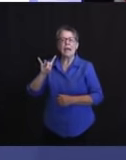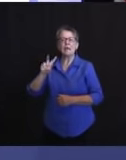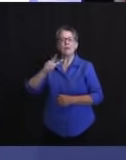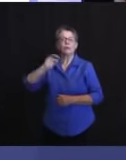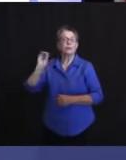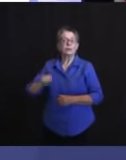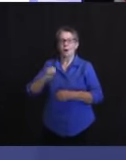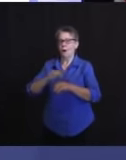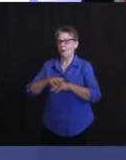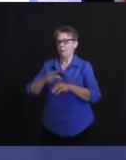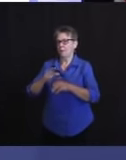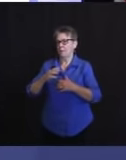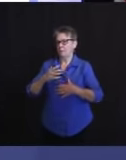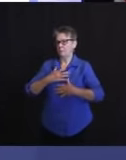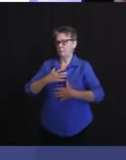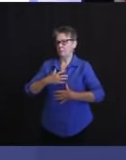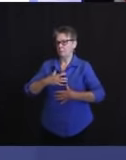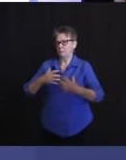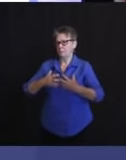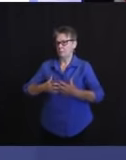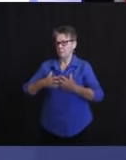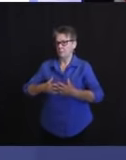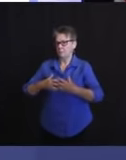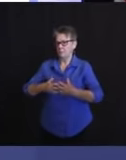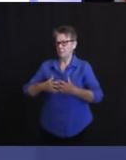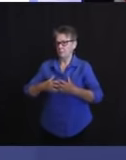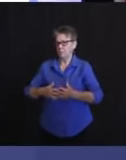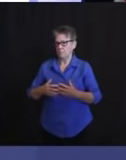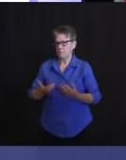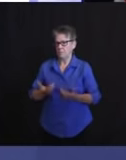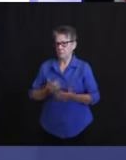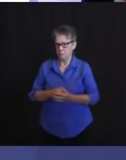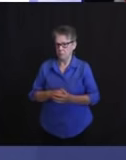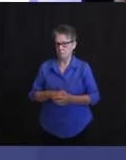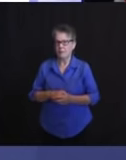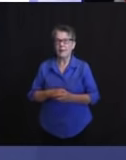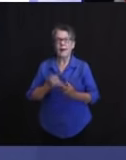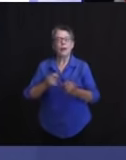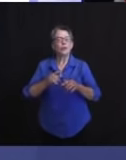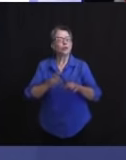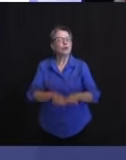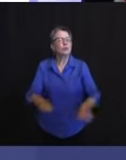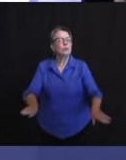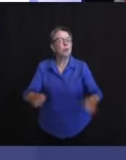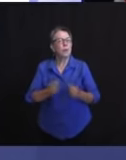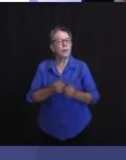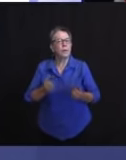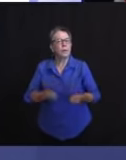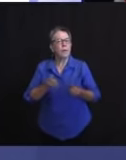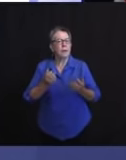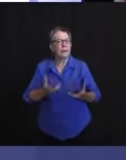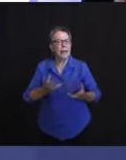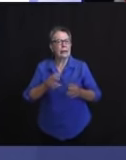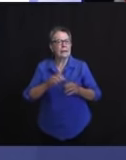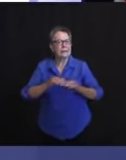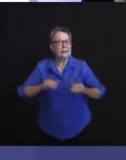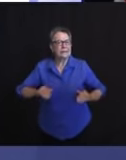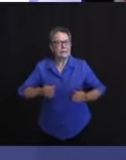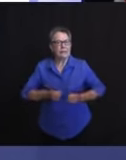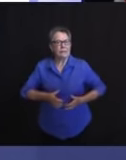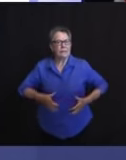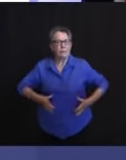Fortunately, there are no new cases of multisystem inflammatory syndrome in children. The total remains at 48 cases in our